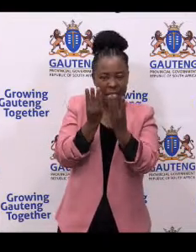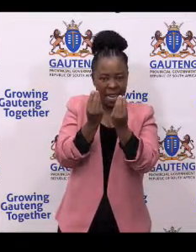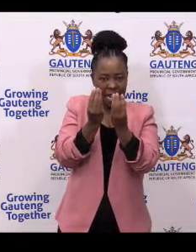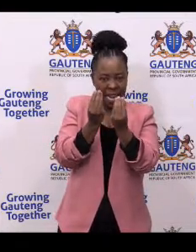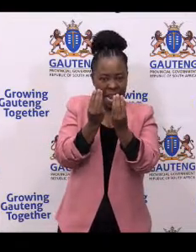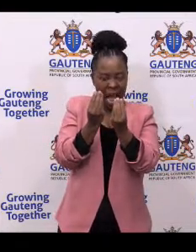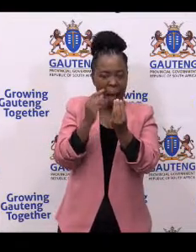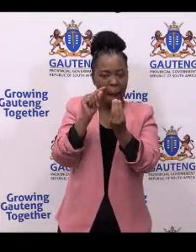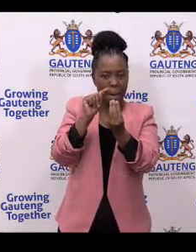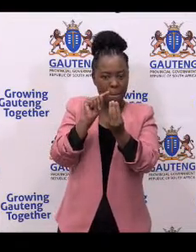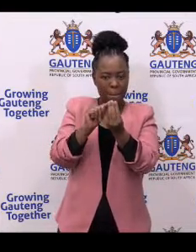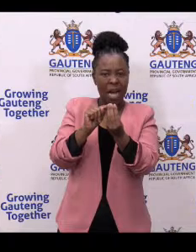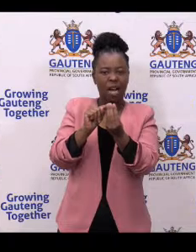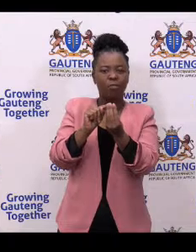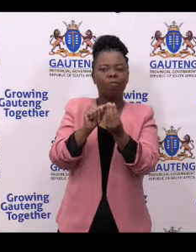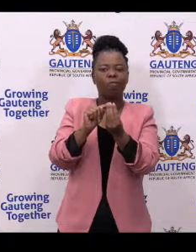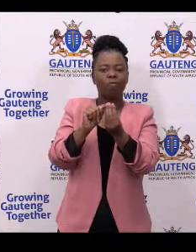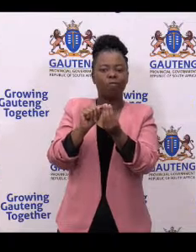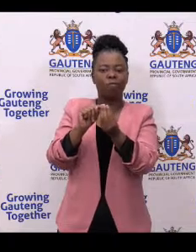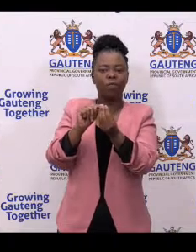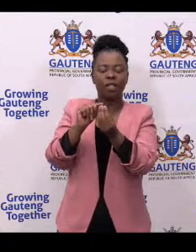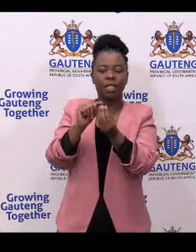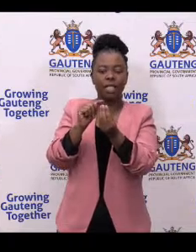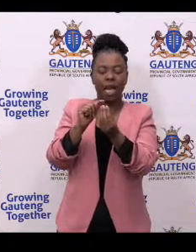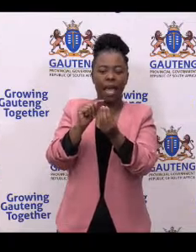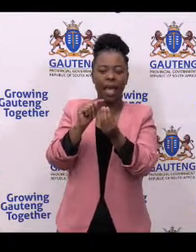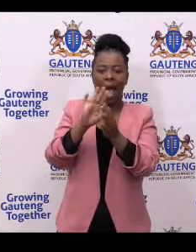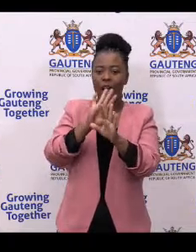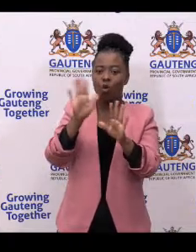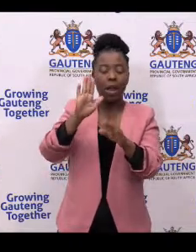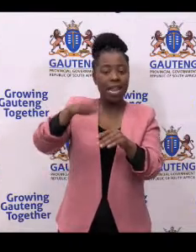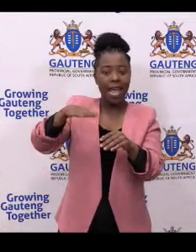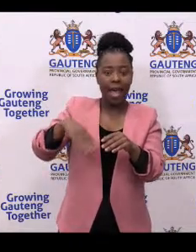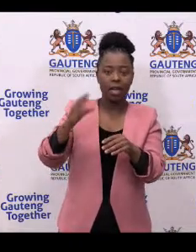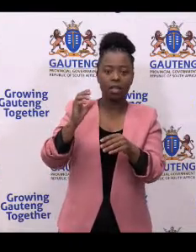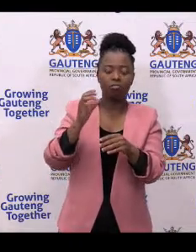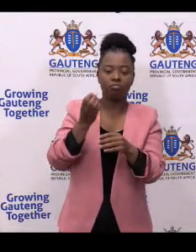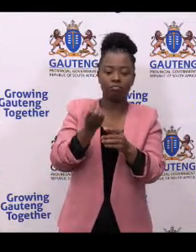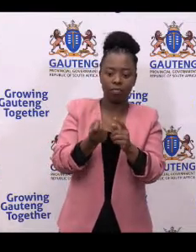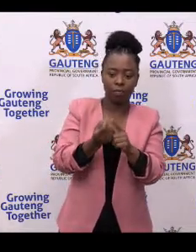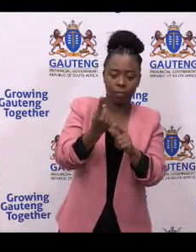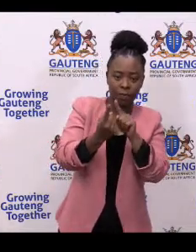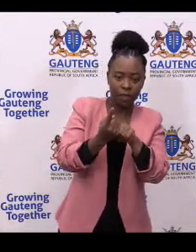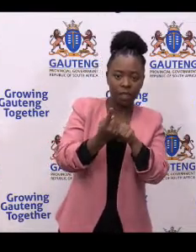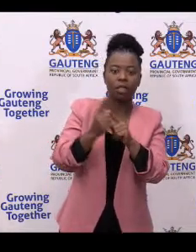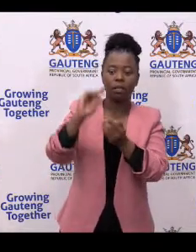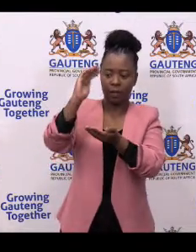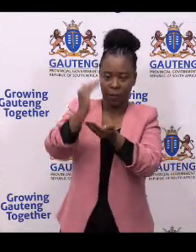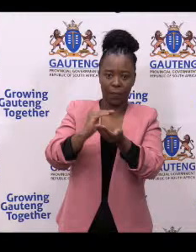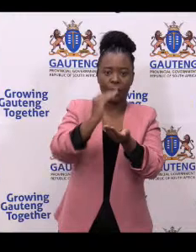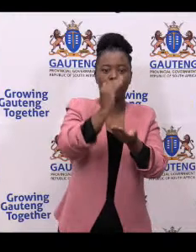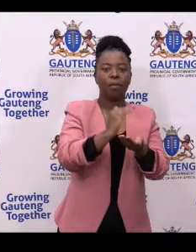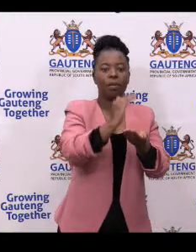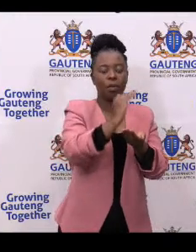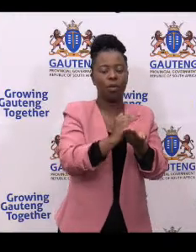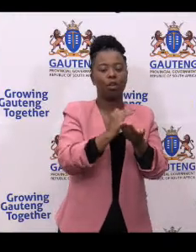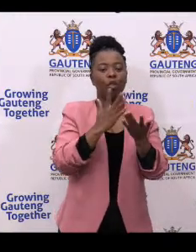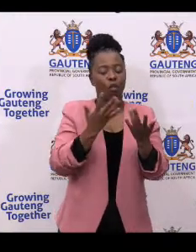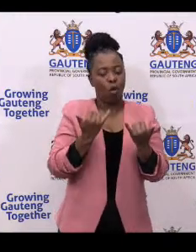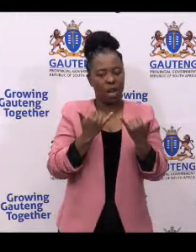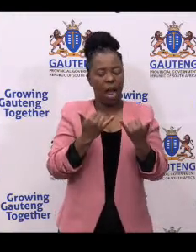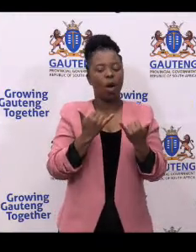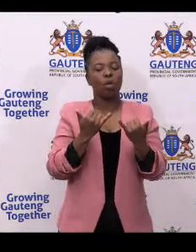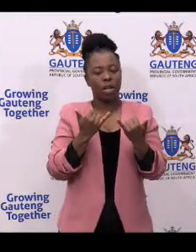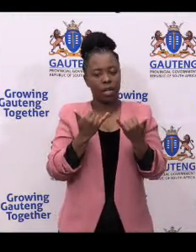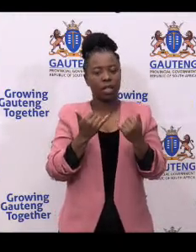the unallocated actual figures, which also continues to rise, and it becomes a worry point. And